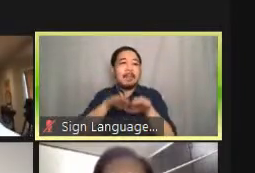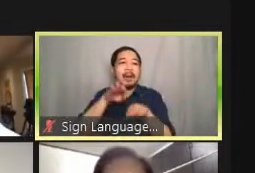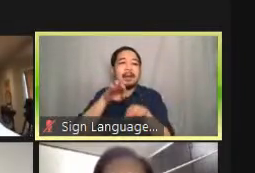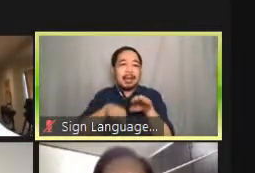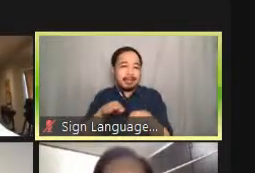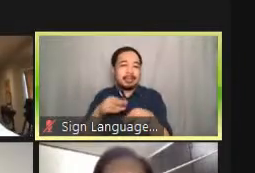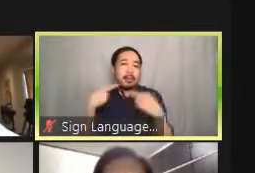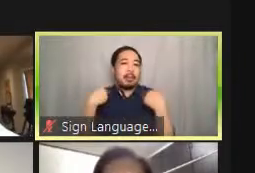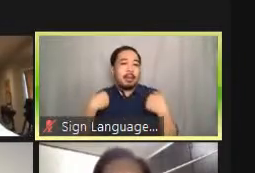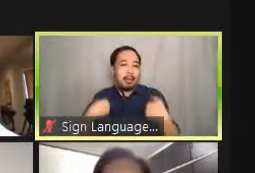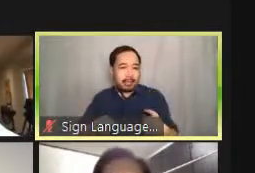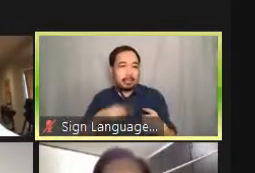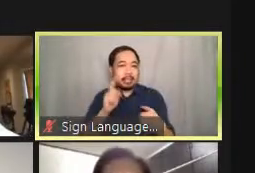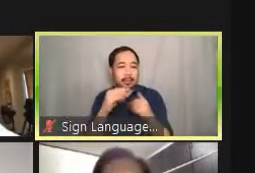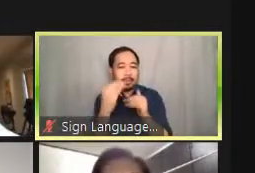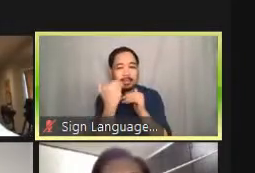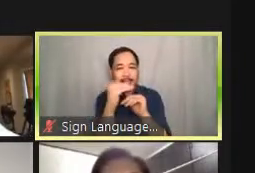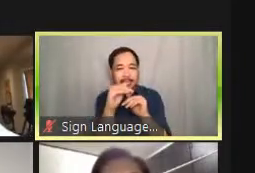limits and within the recommended